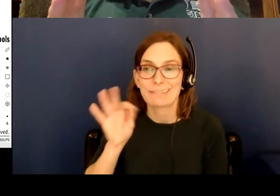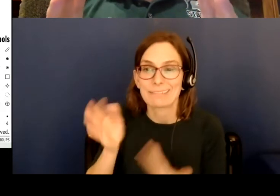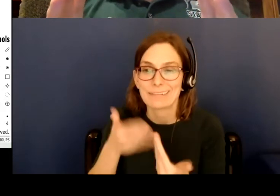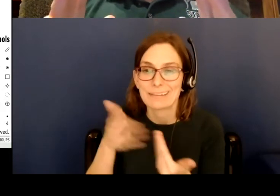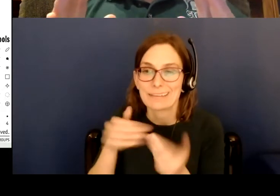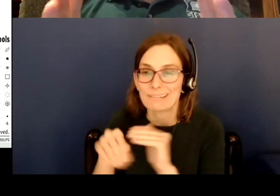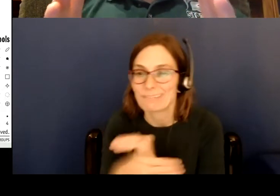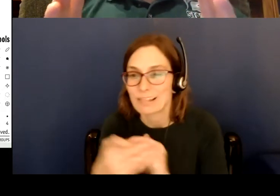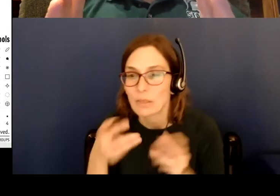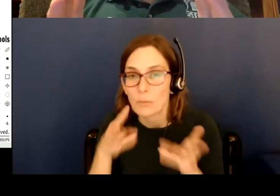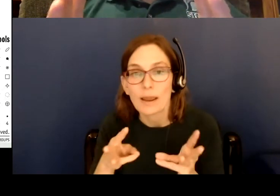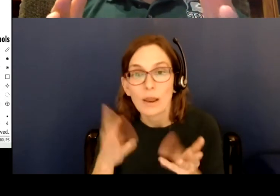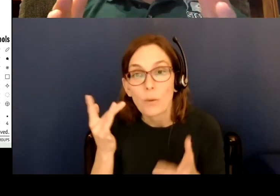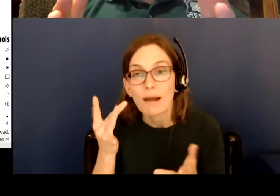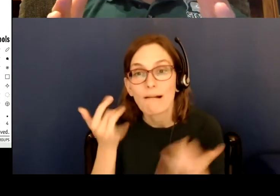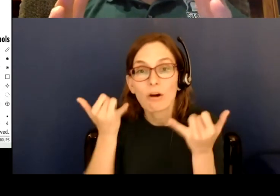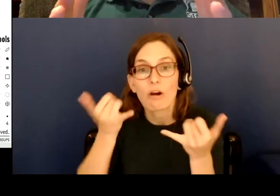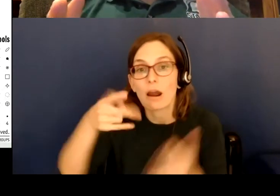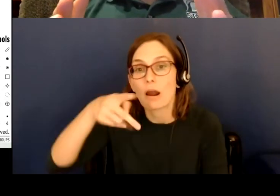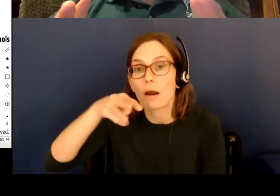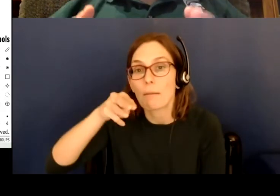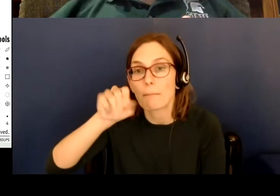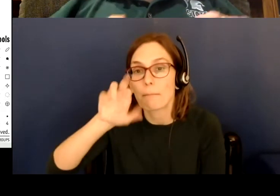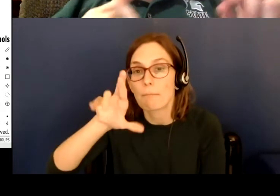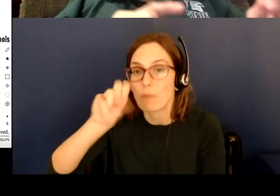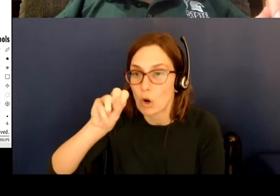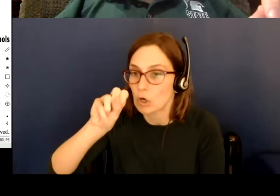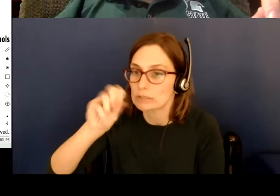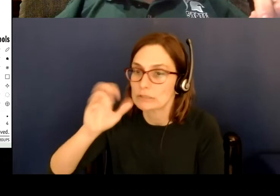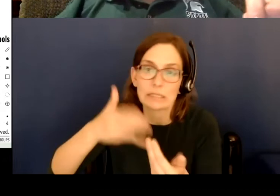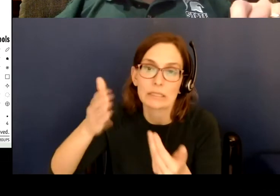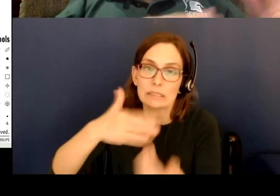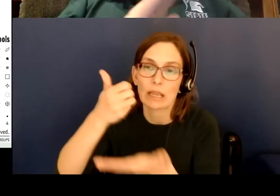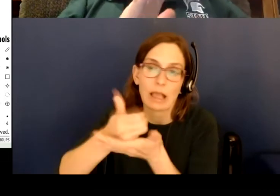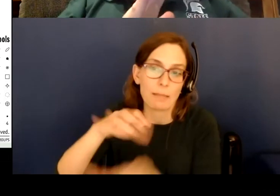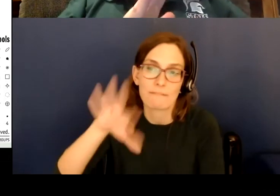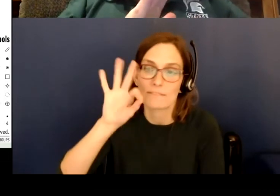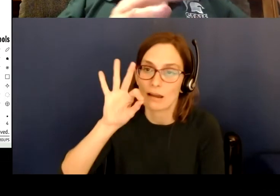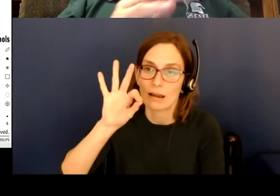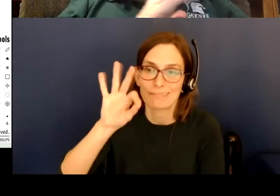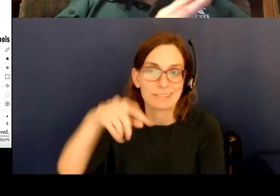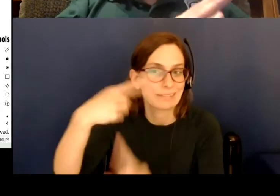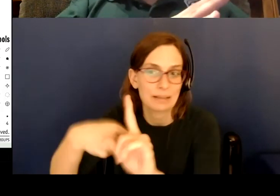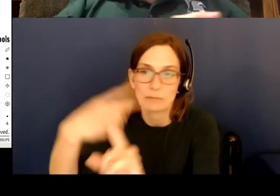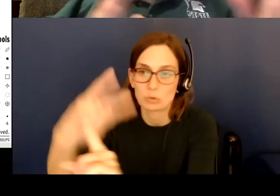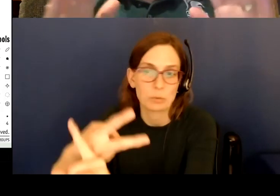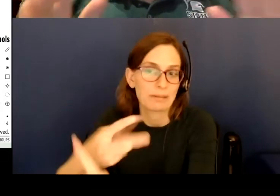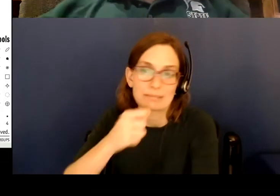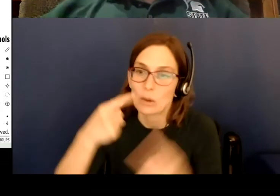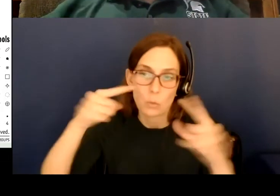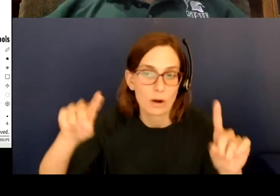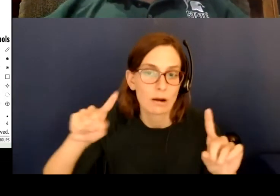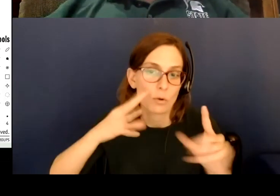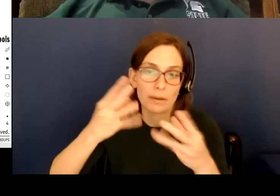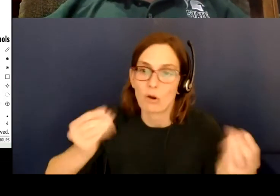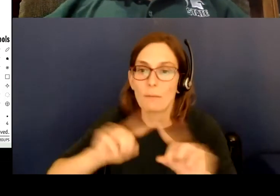right now we have Mars in a very good location to find Pegasus. A month or two from now, this won't work anymore because Mars will be gone. But by that